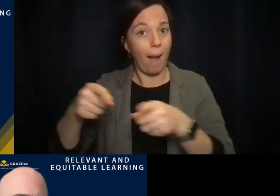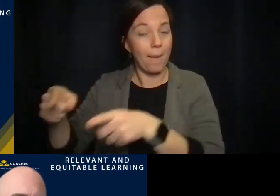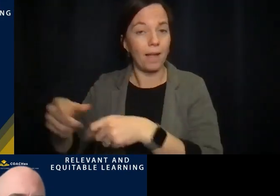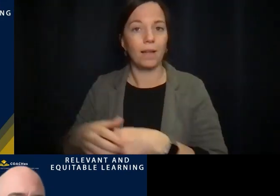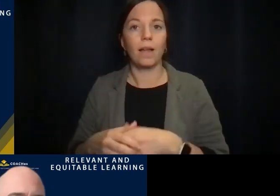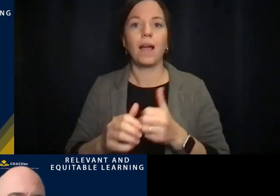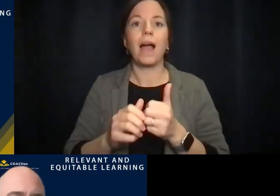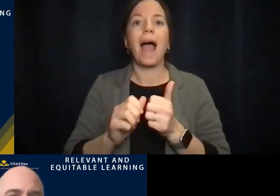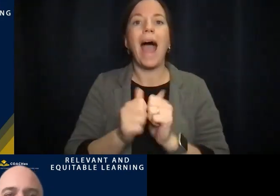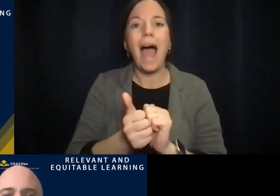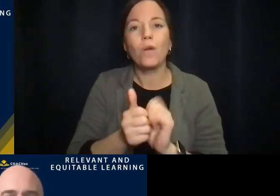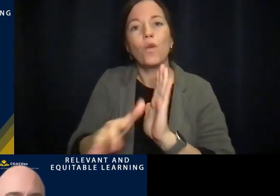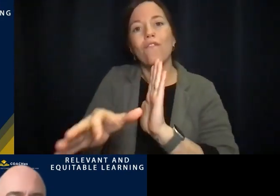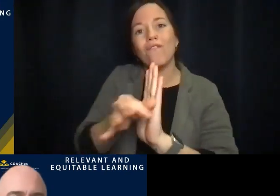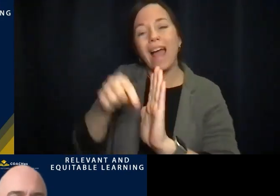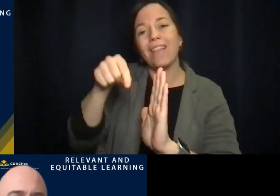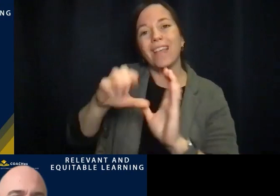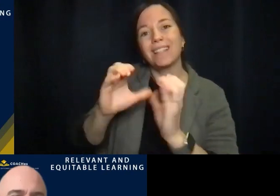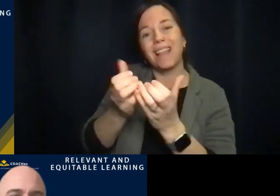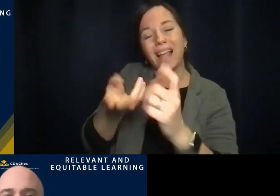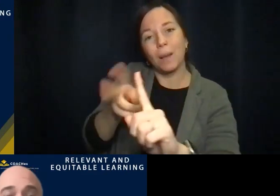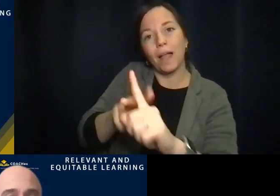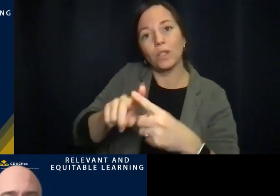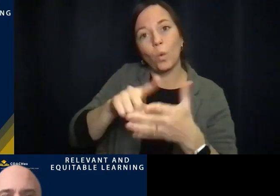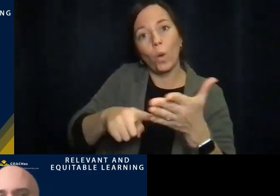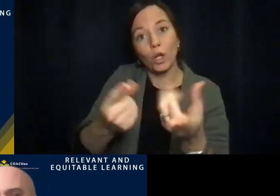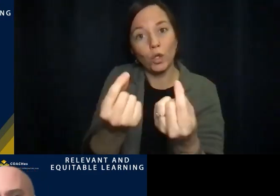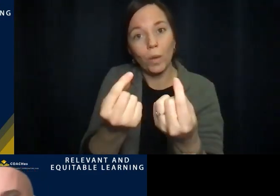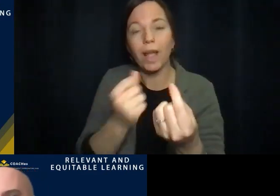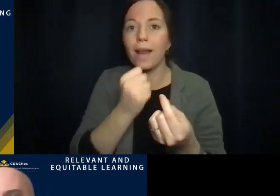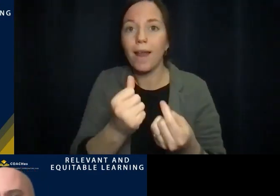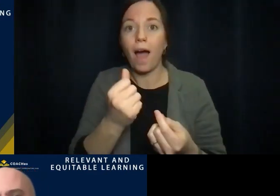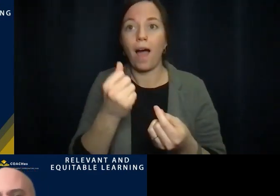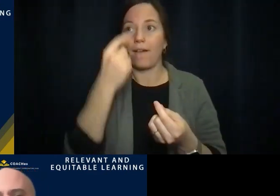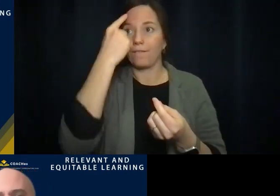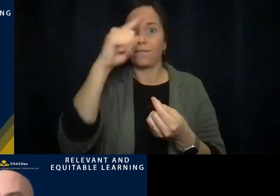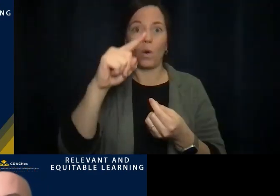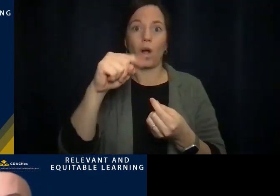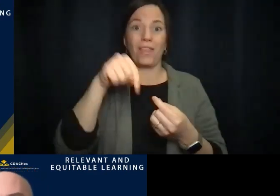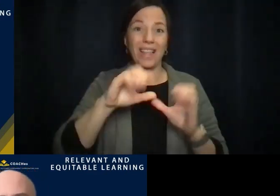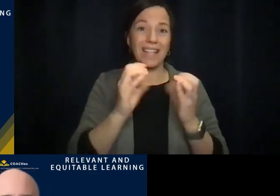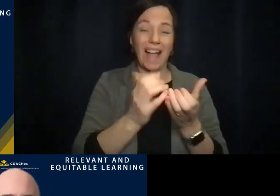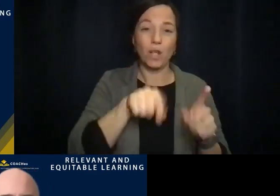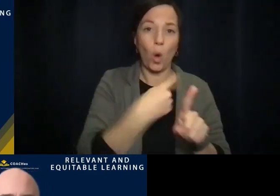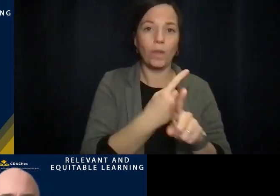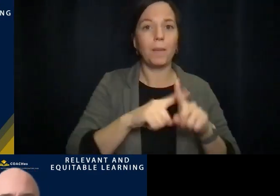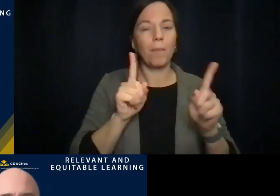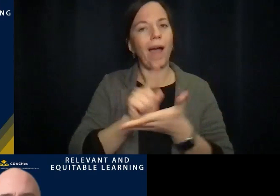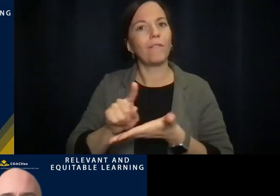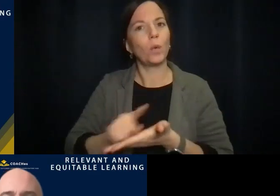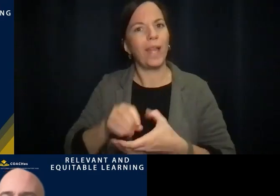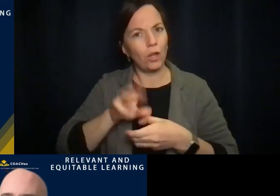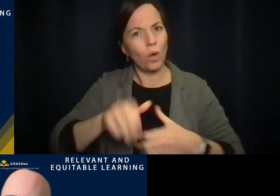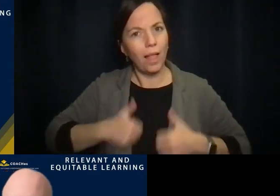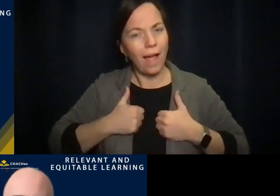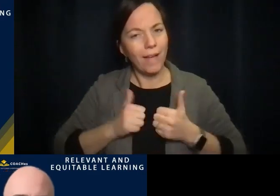you find this applicable to what you're doing? Not just the content that we covered at the overall course, but on a weekly basis. But then summarizing that at the end to say, you